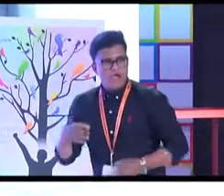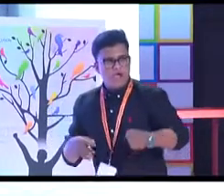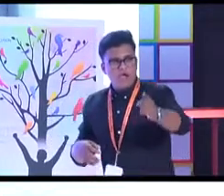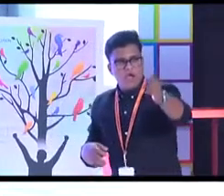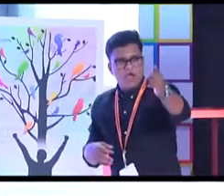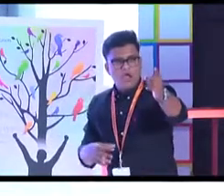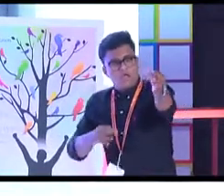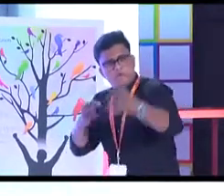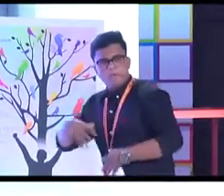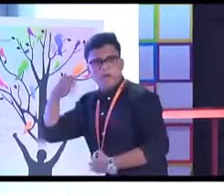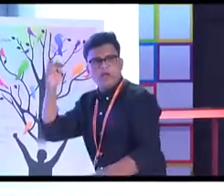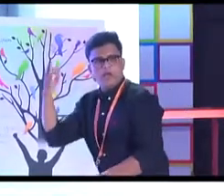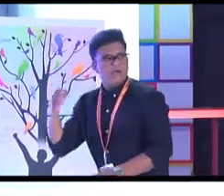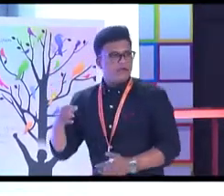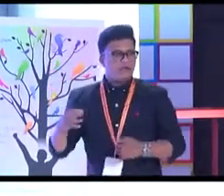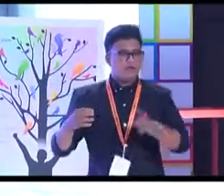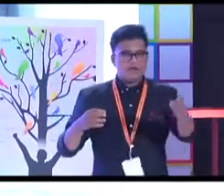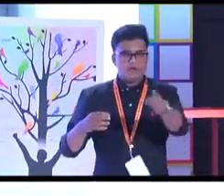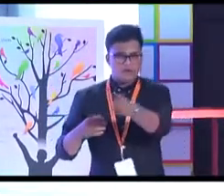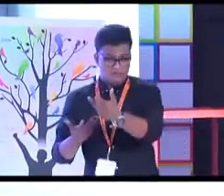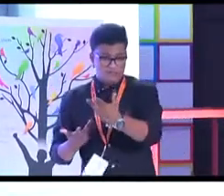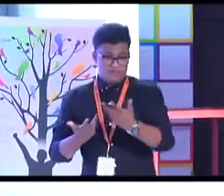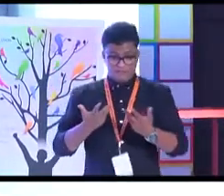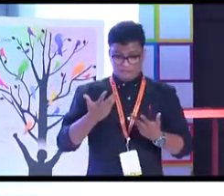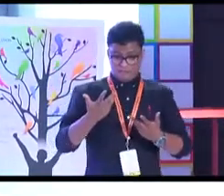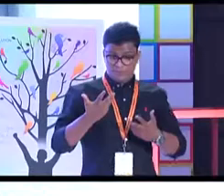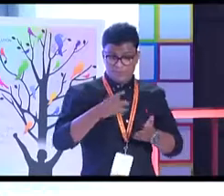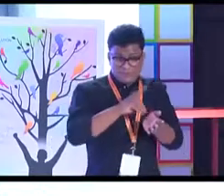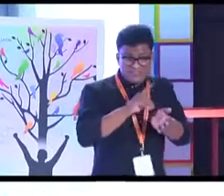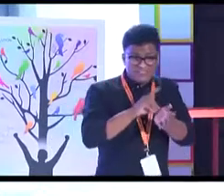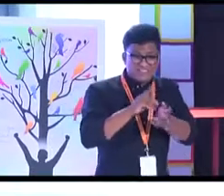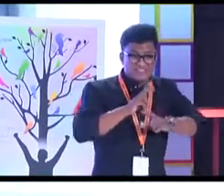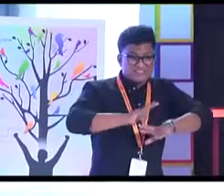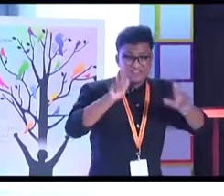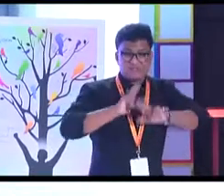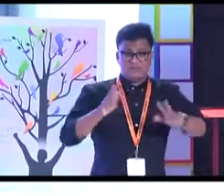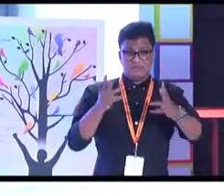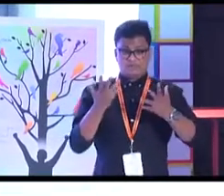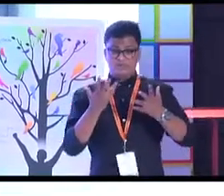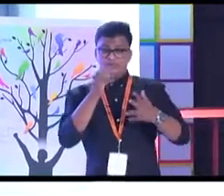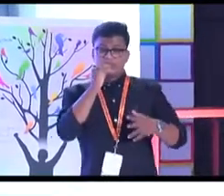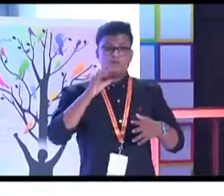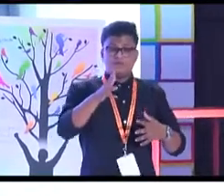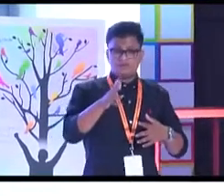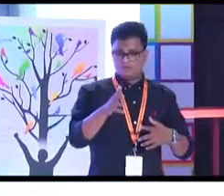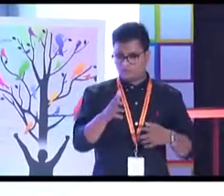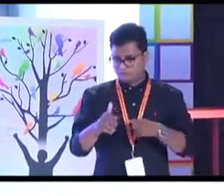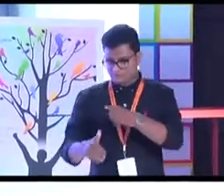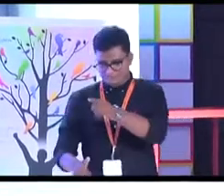steps. Then one day, doctors told my parents, please tell Kaustuv not to